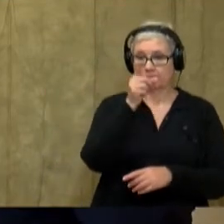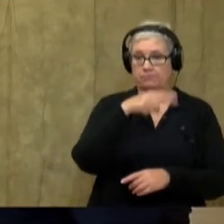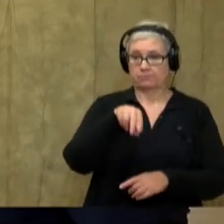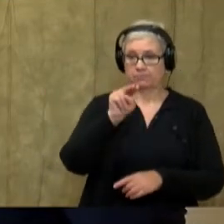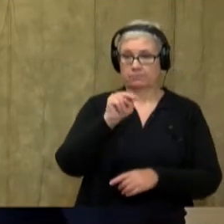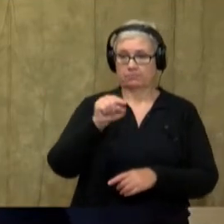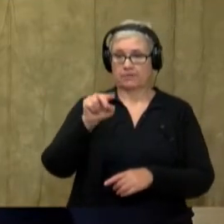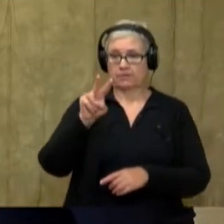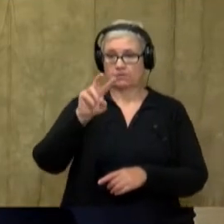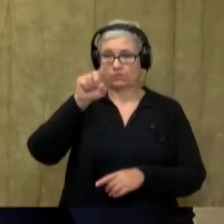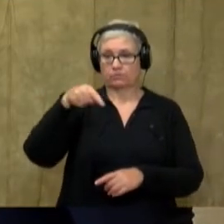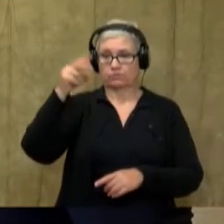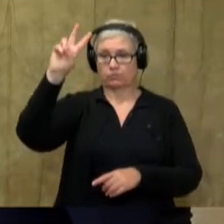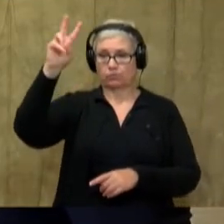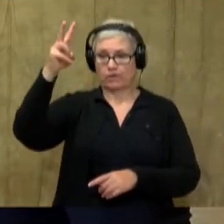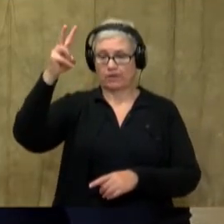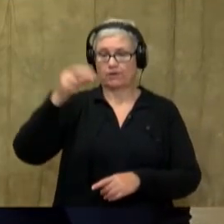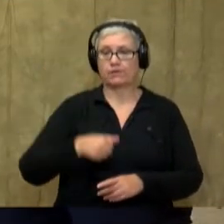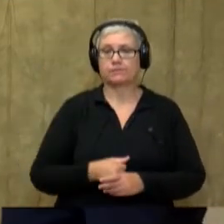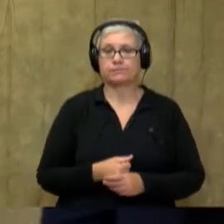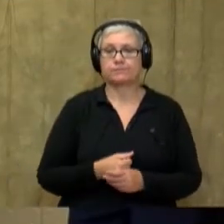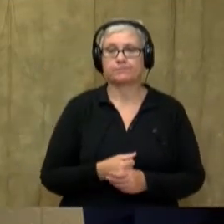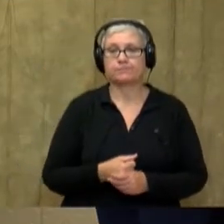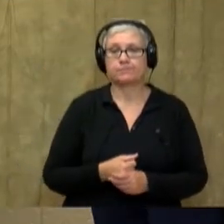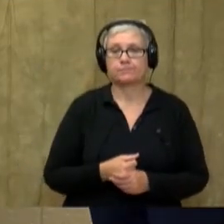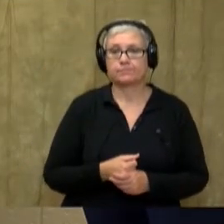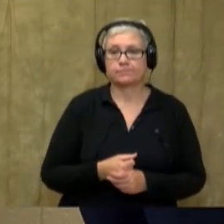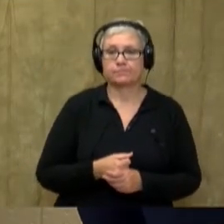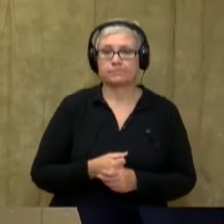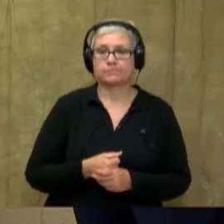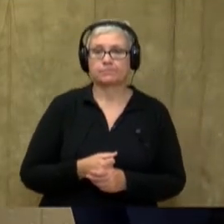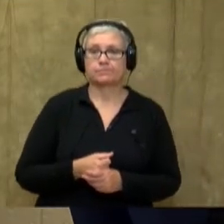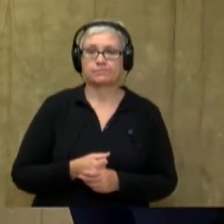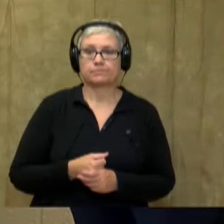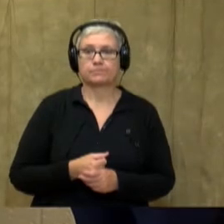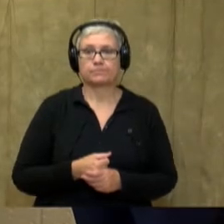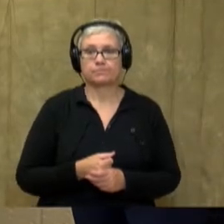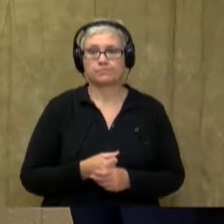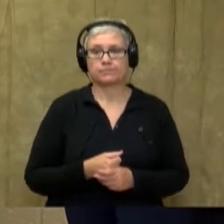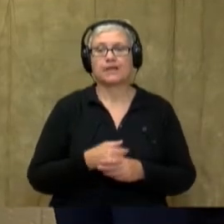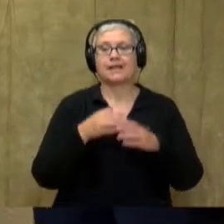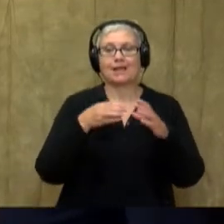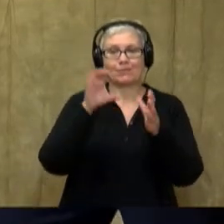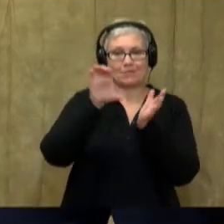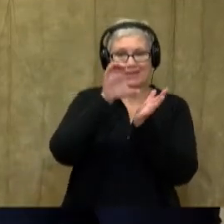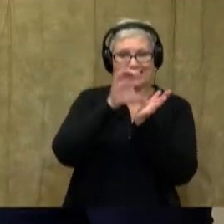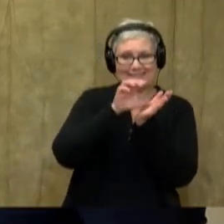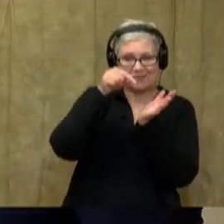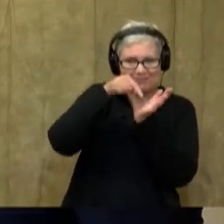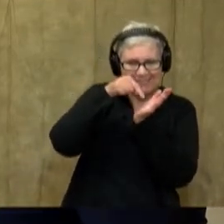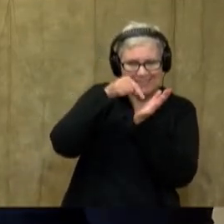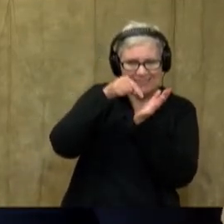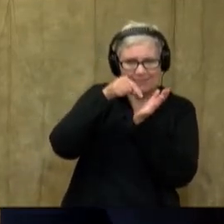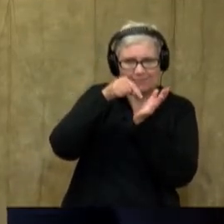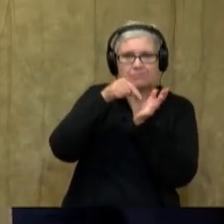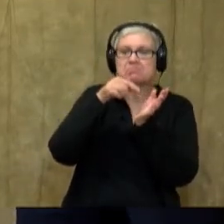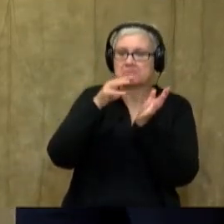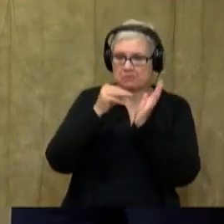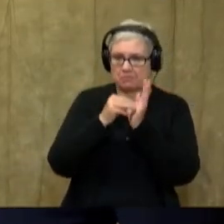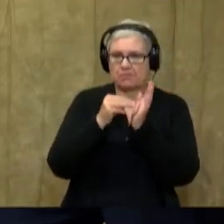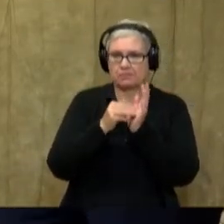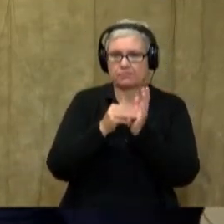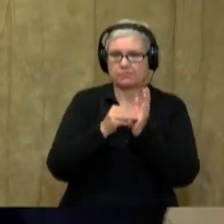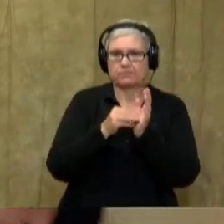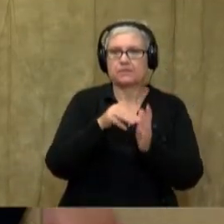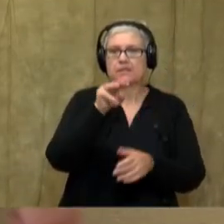times n minus 2 squared. Additionally, when I'm talking about the inner cube, we can model that, n minus 2